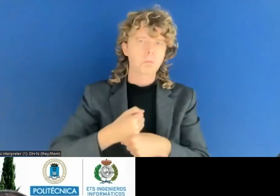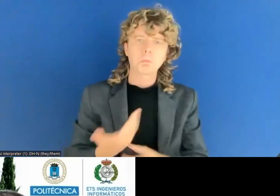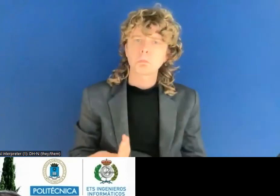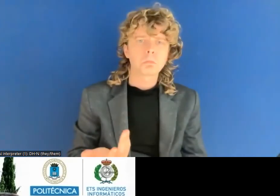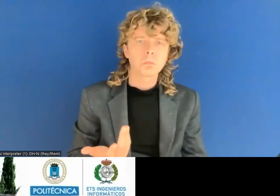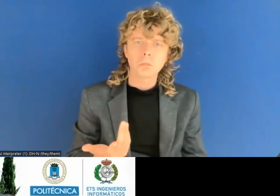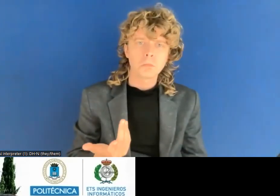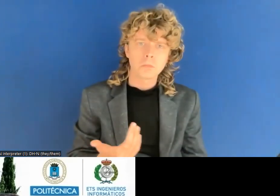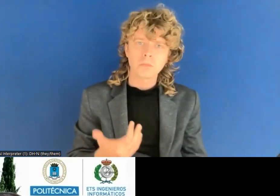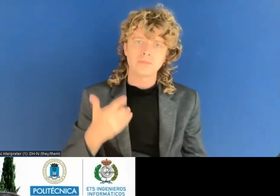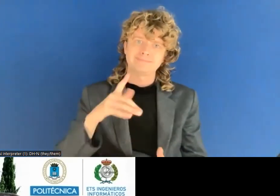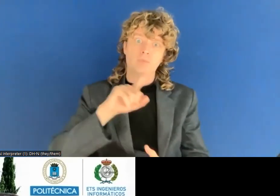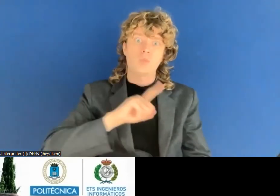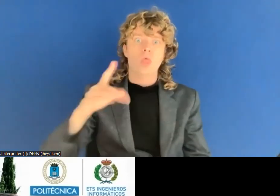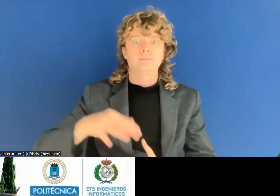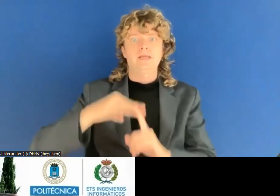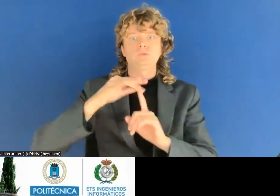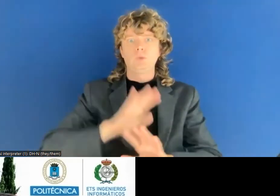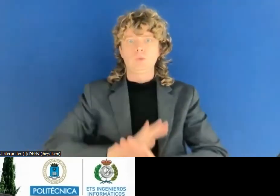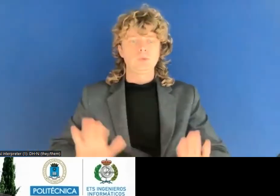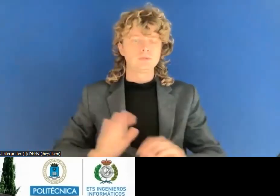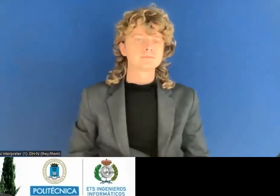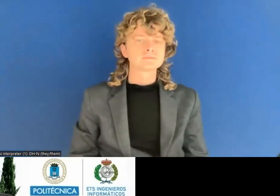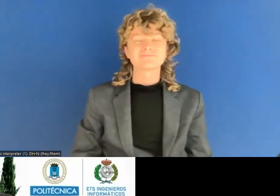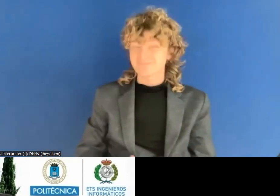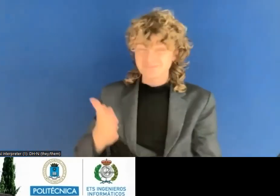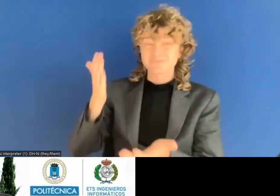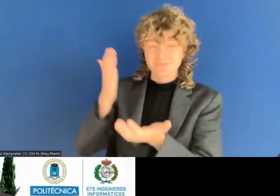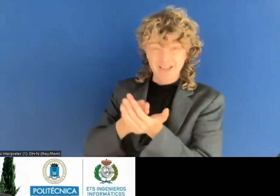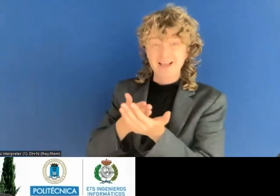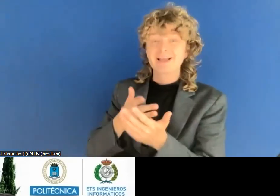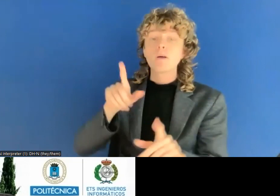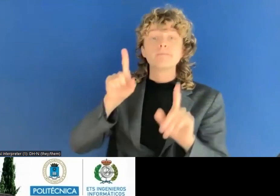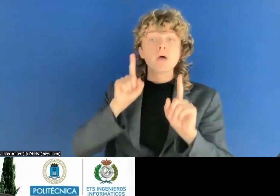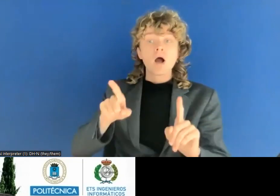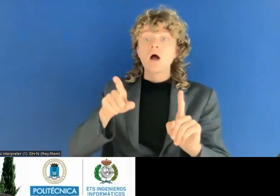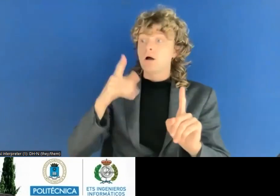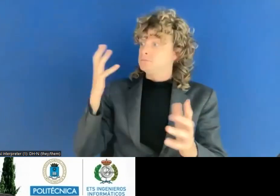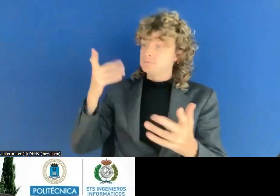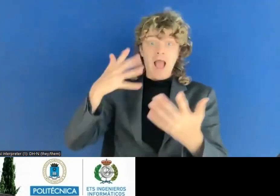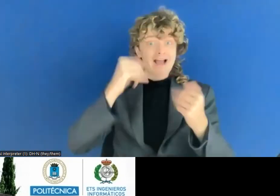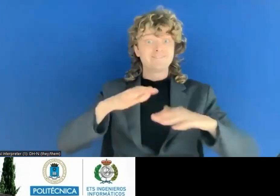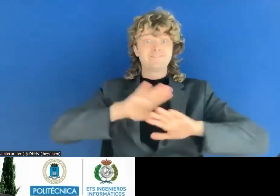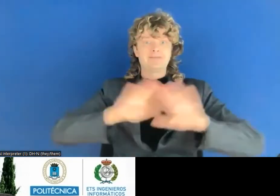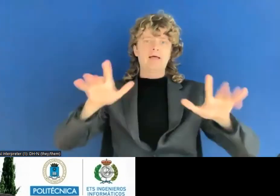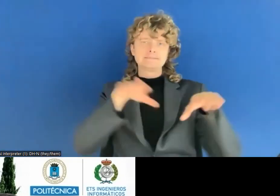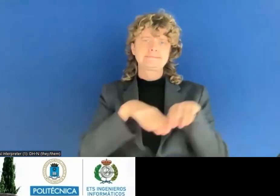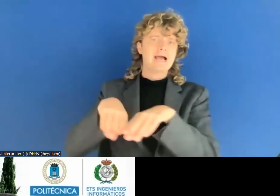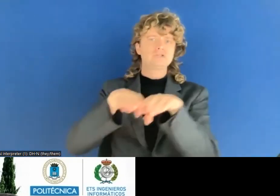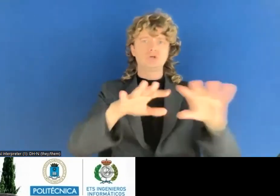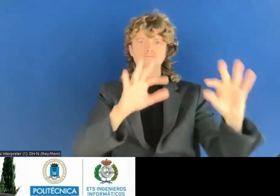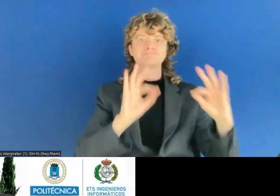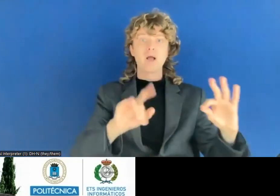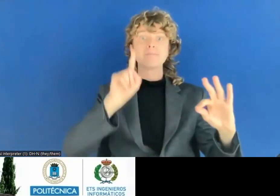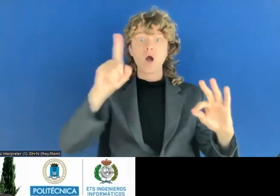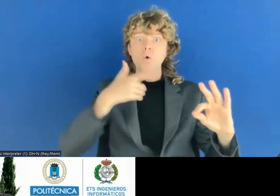I would like to add that if you add something really new, flashy, or something you haven't tried before, or you kind of want to build something that is upside down,